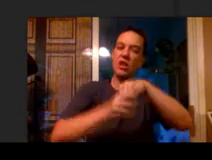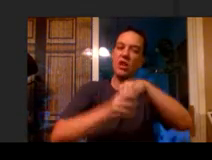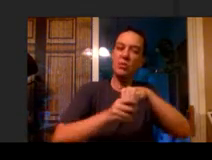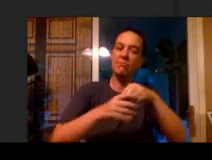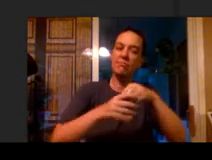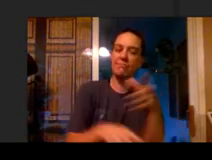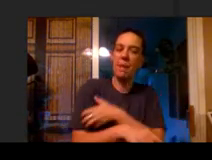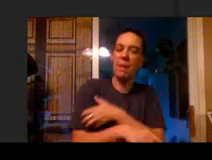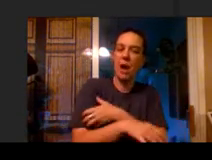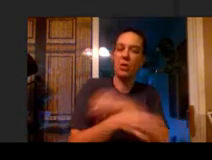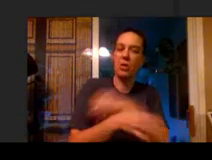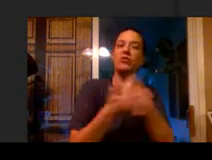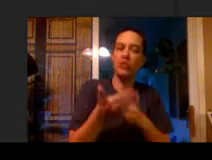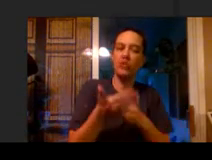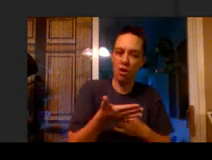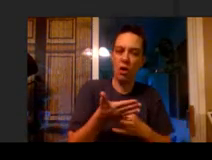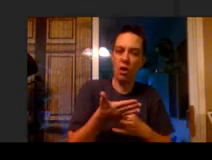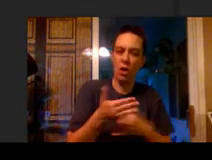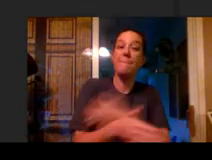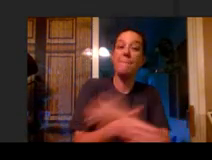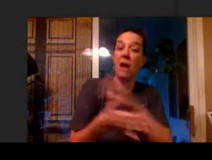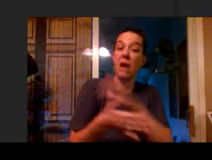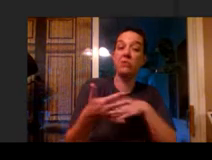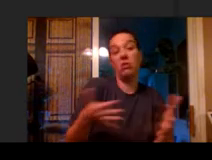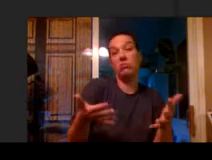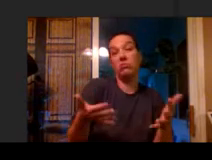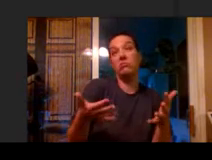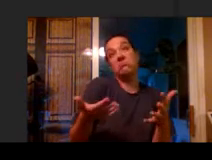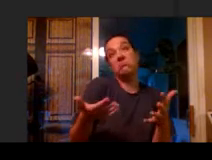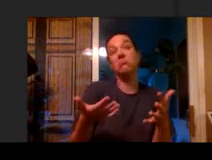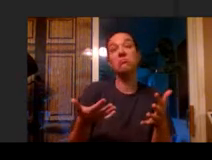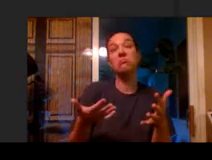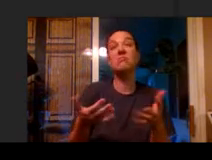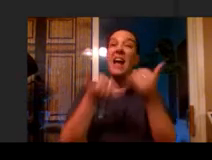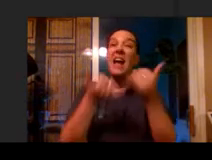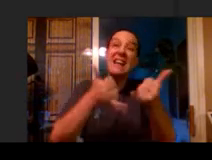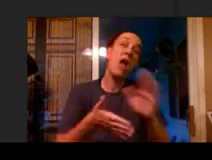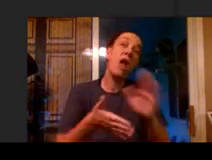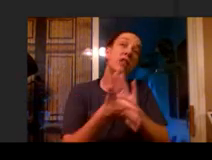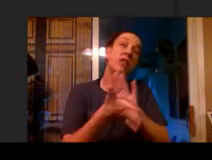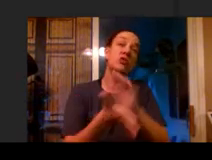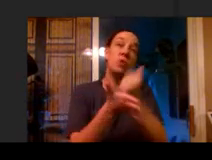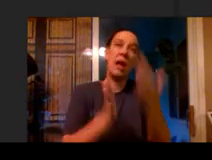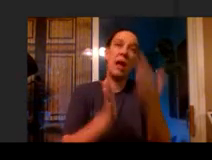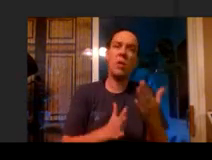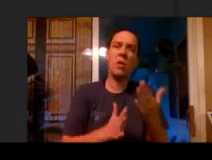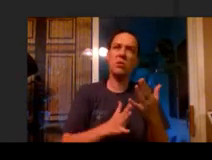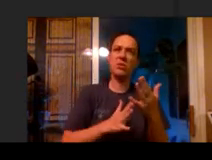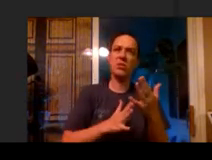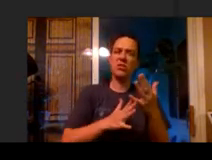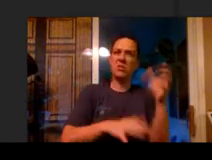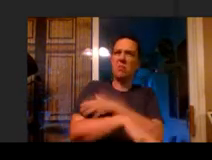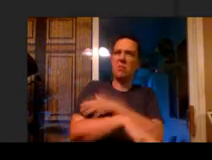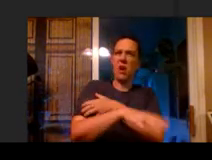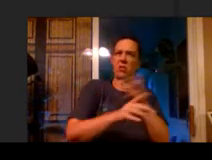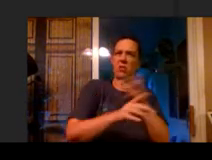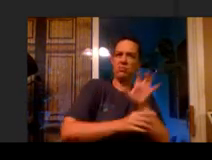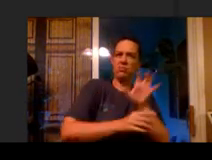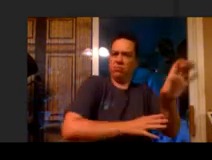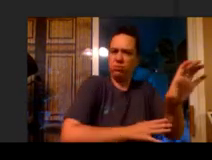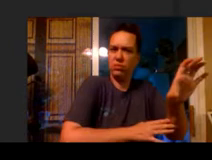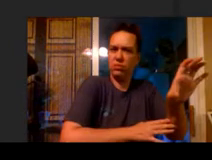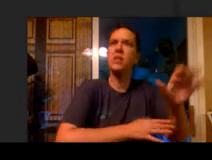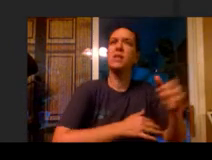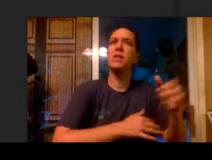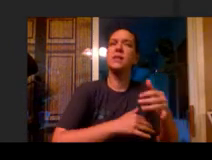power to draw power charts. And now that school helper is such a powerful position, we've